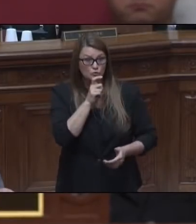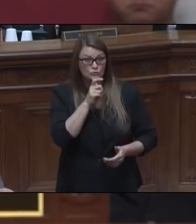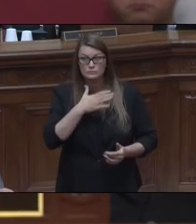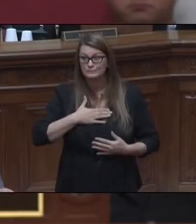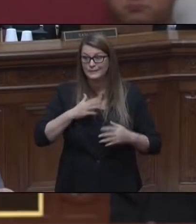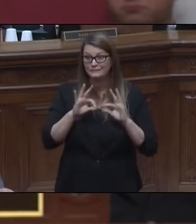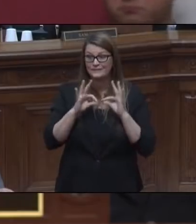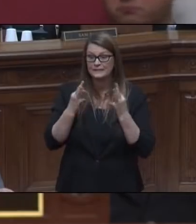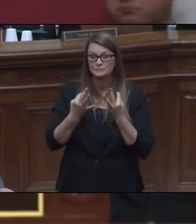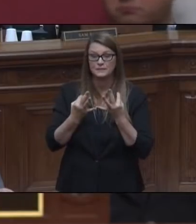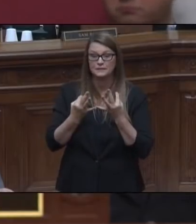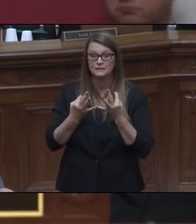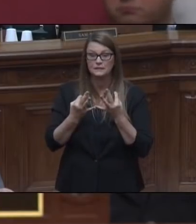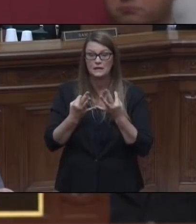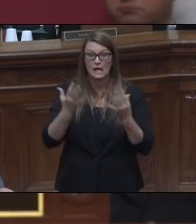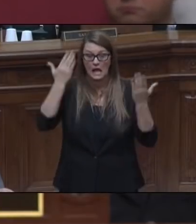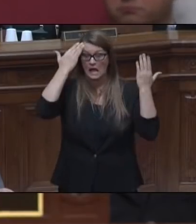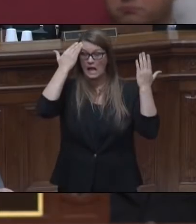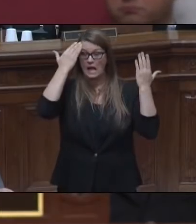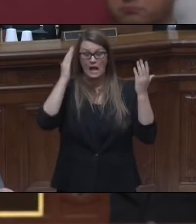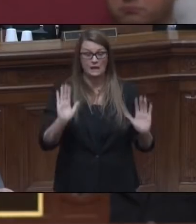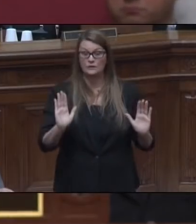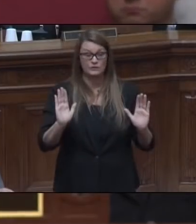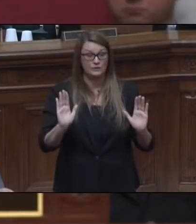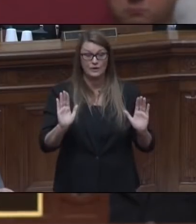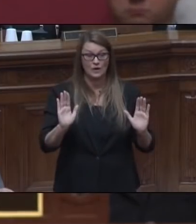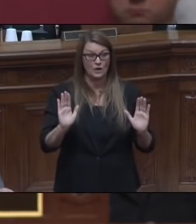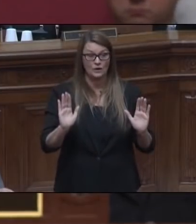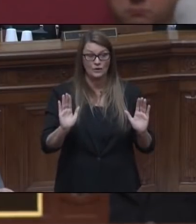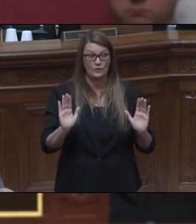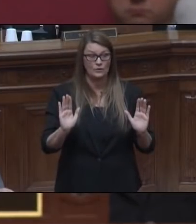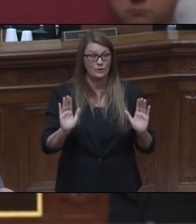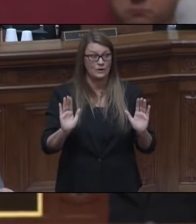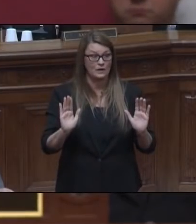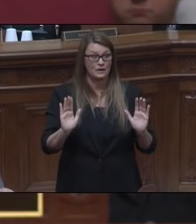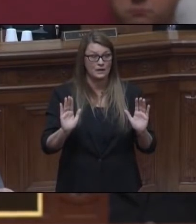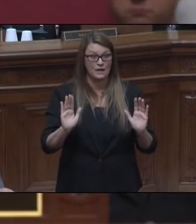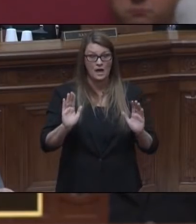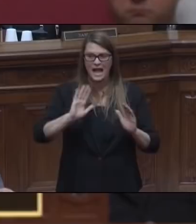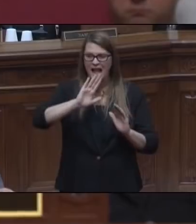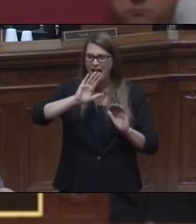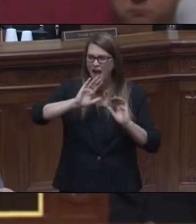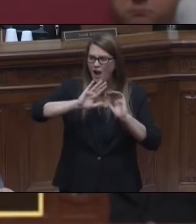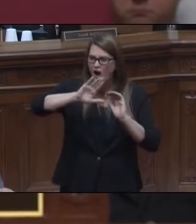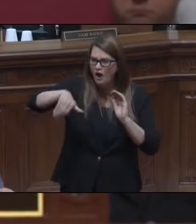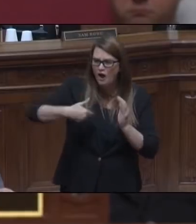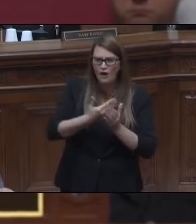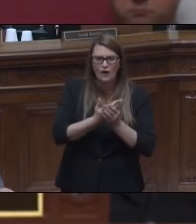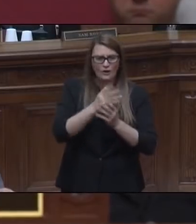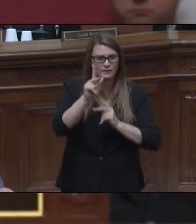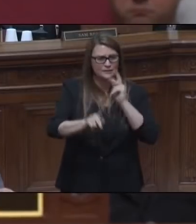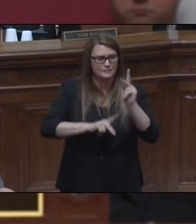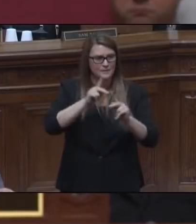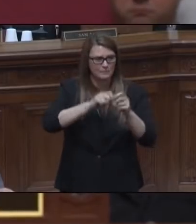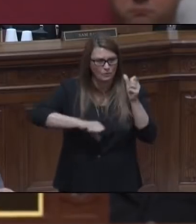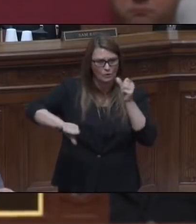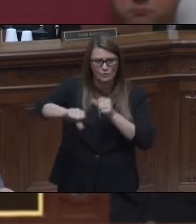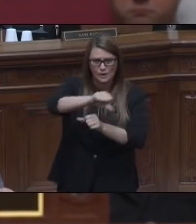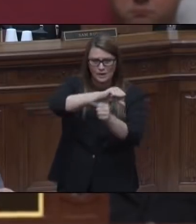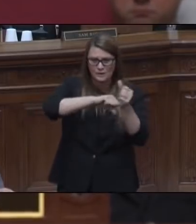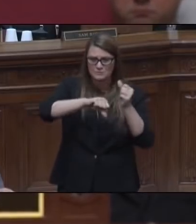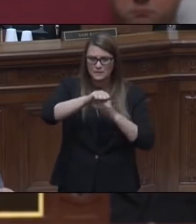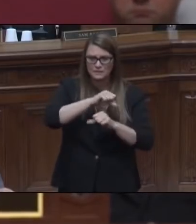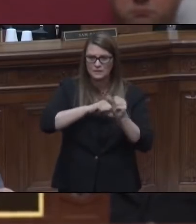have any idea how all the people that are around me all the time, none of